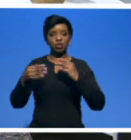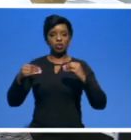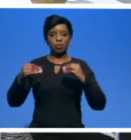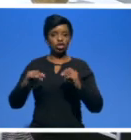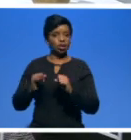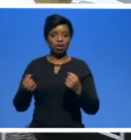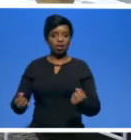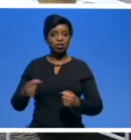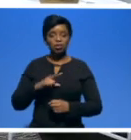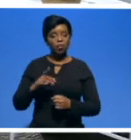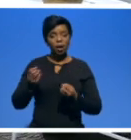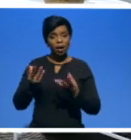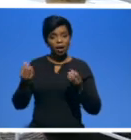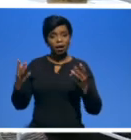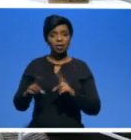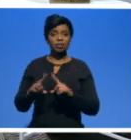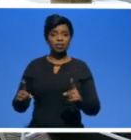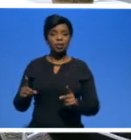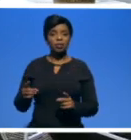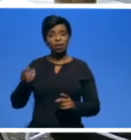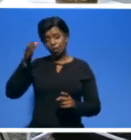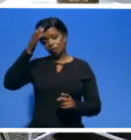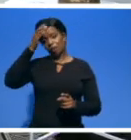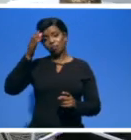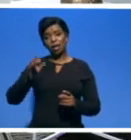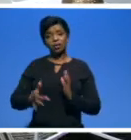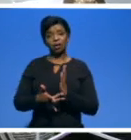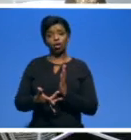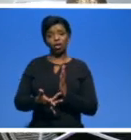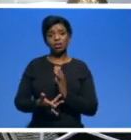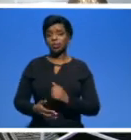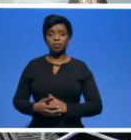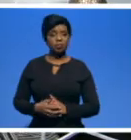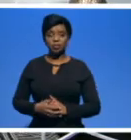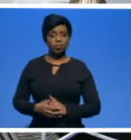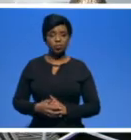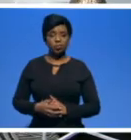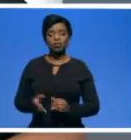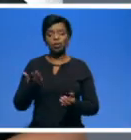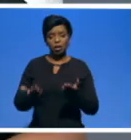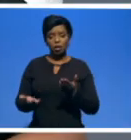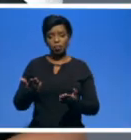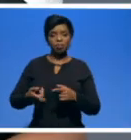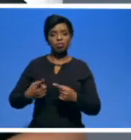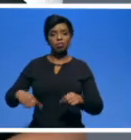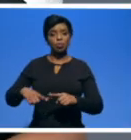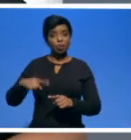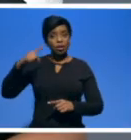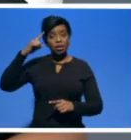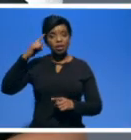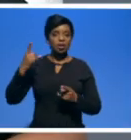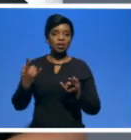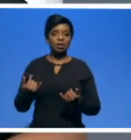they don't understand technology. They're not technologically savvy. So maybe let's think of ways of now how